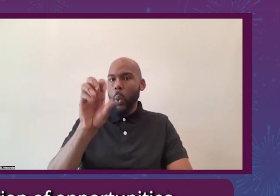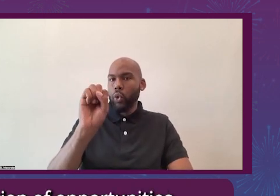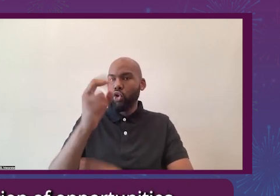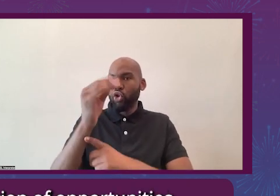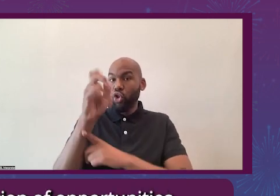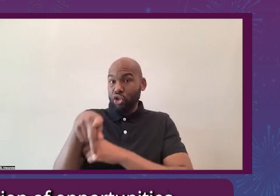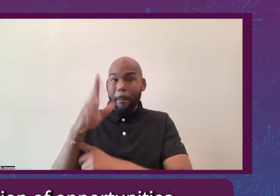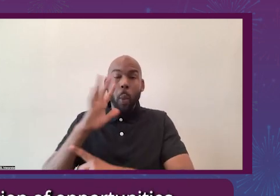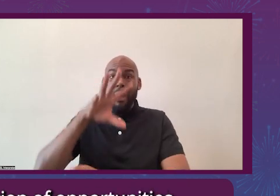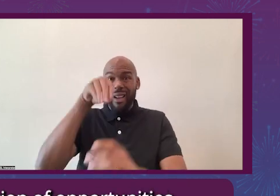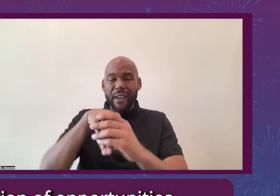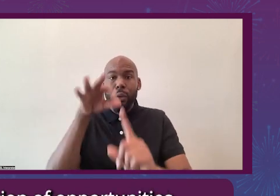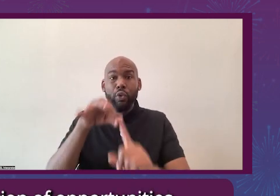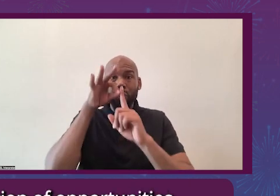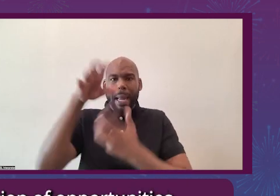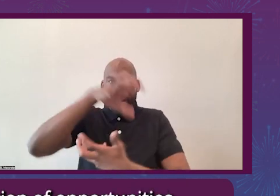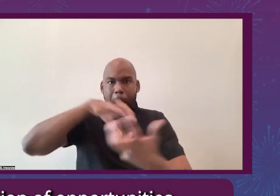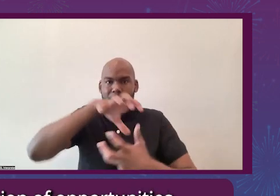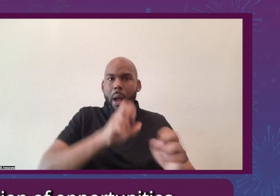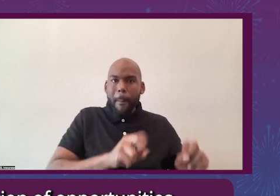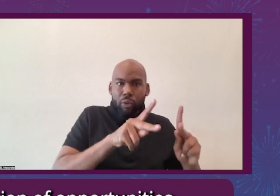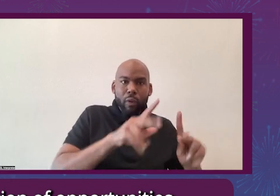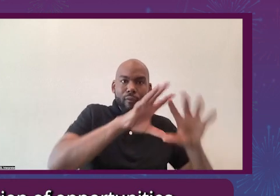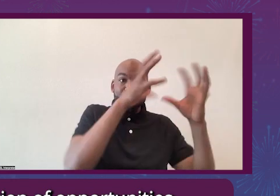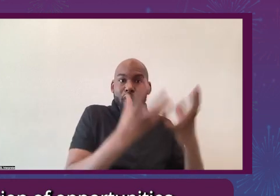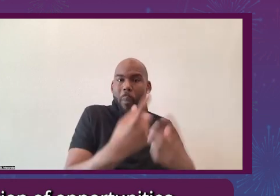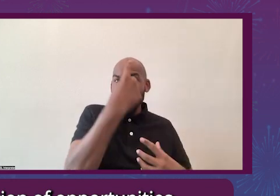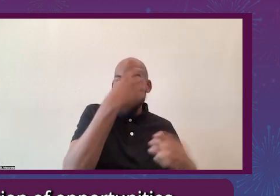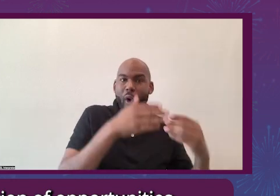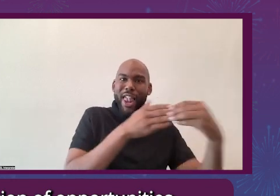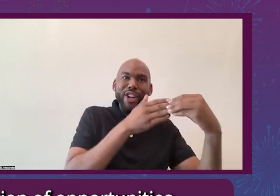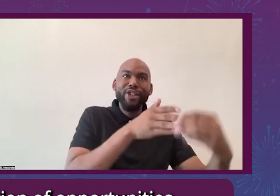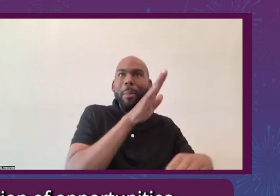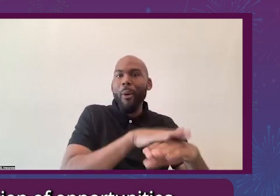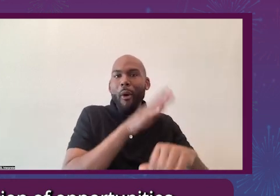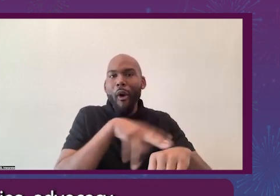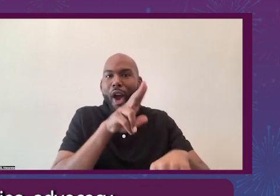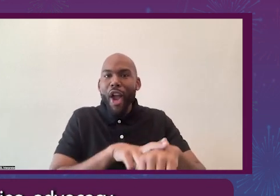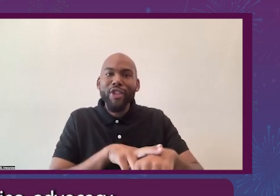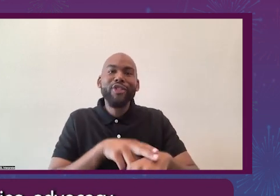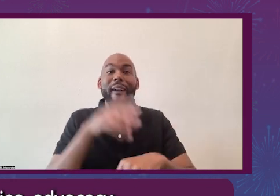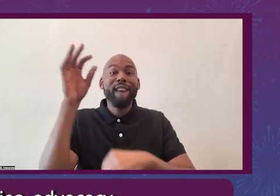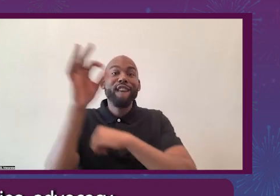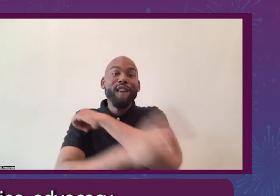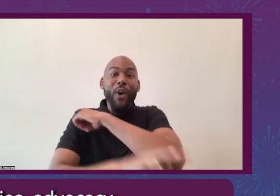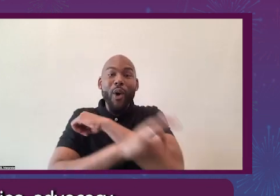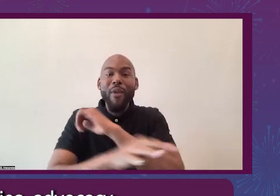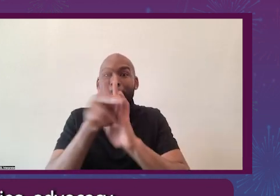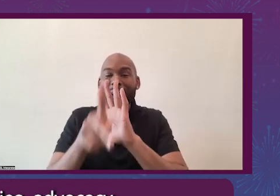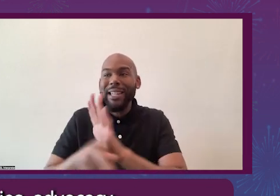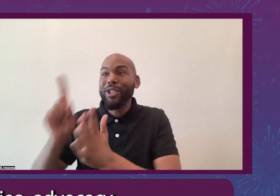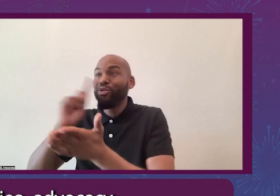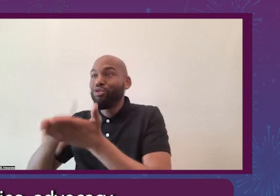be engaged in a unique combination of opportunities for global thought leadership on national and foreign policy,